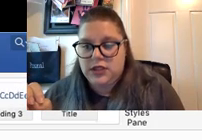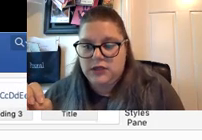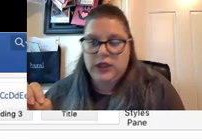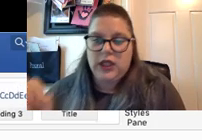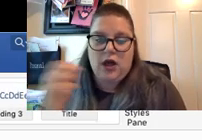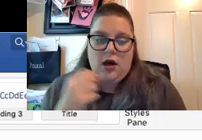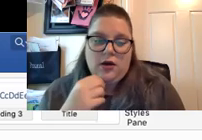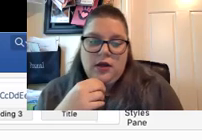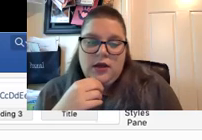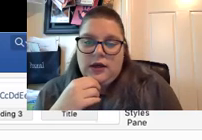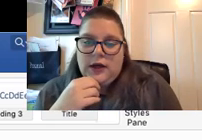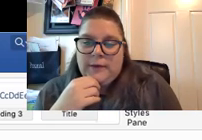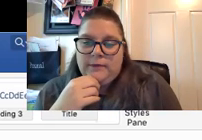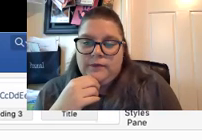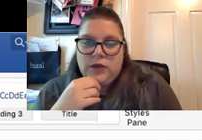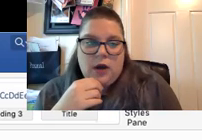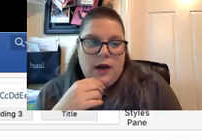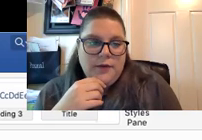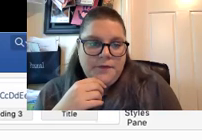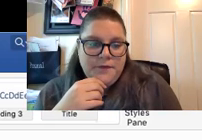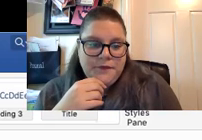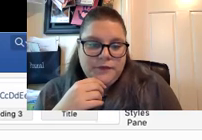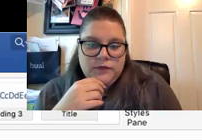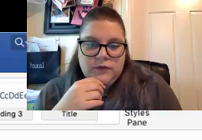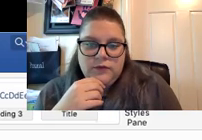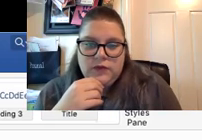versus this really long URL.